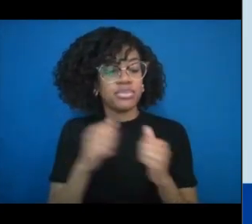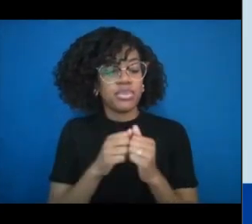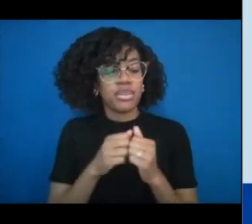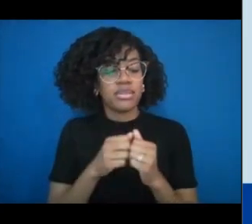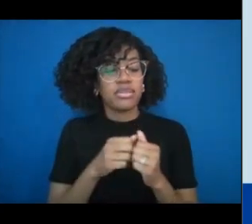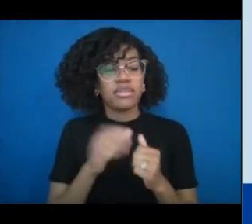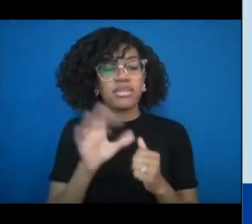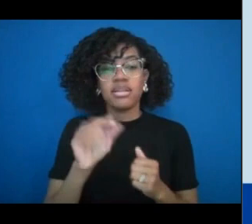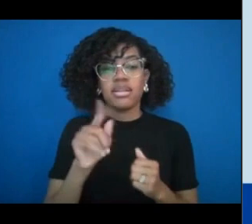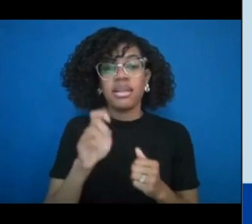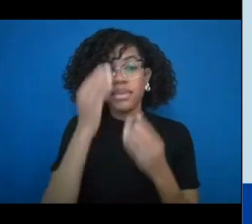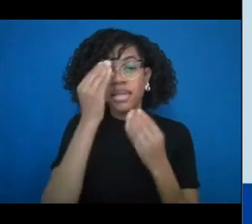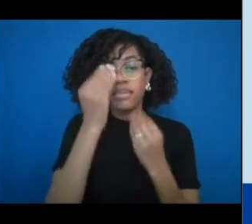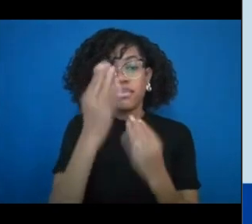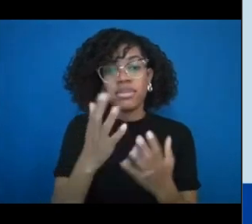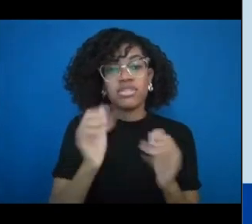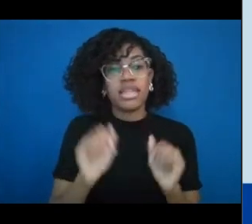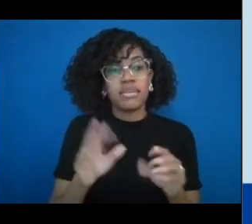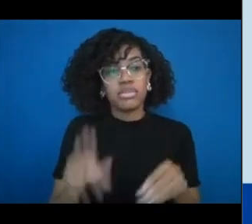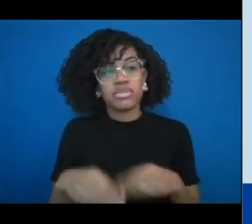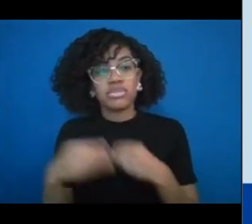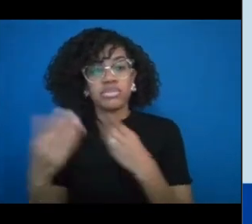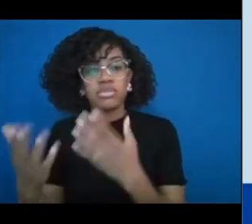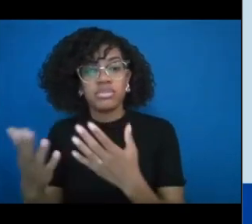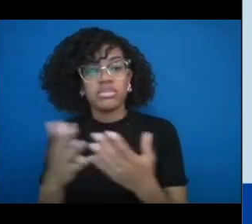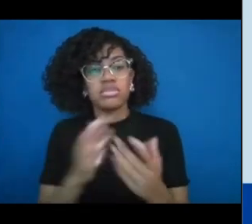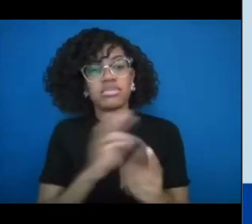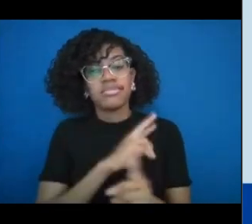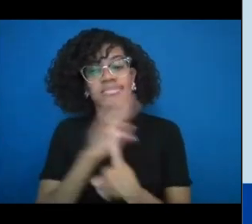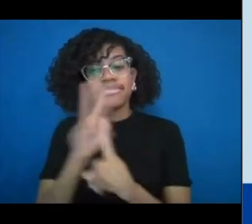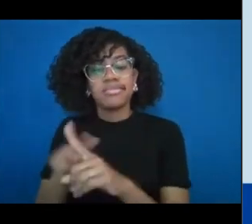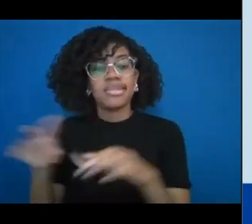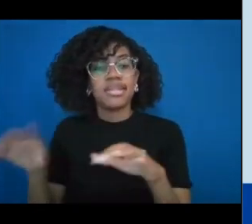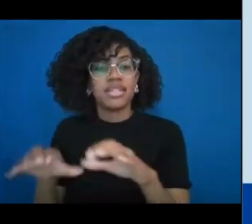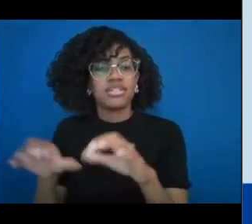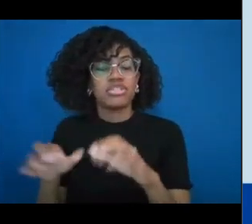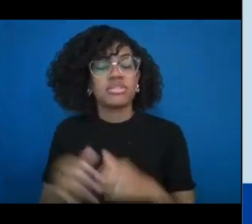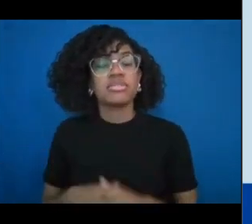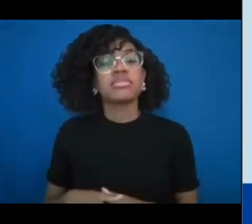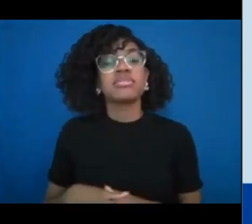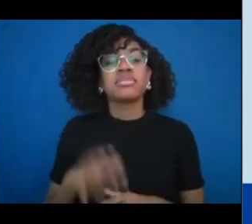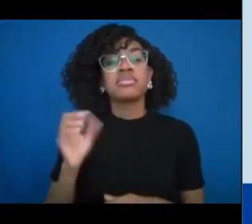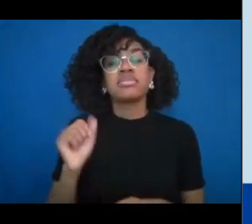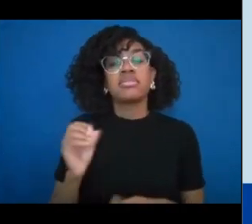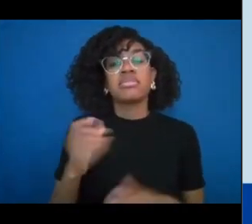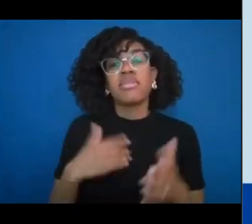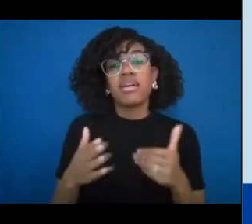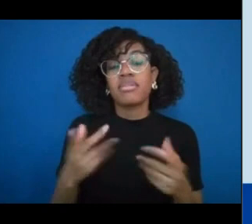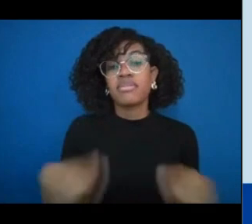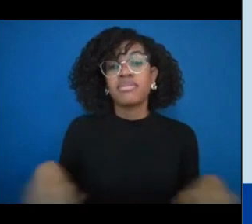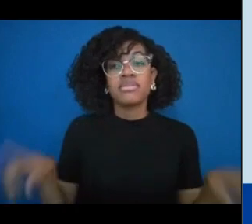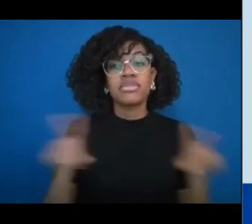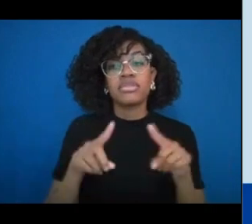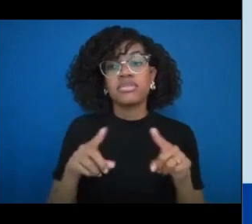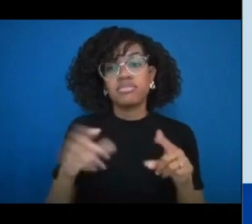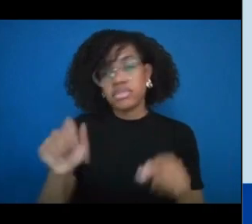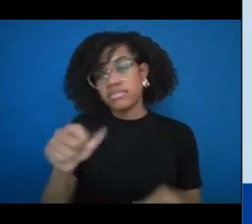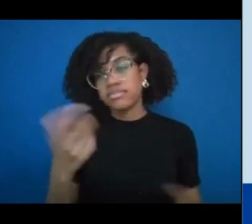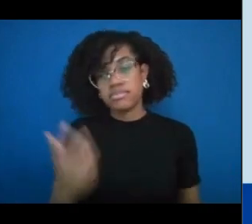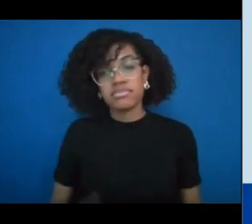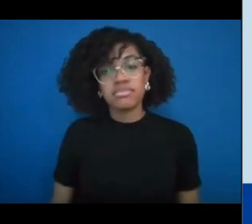climate information to action. So however you need to,